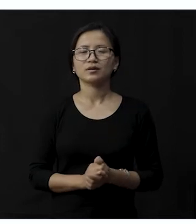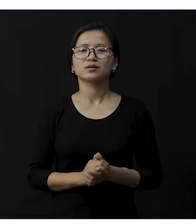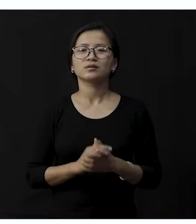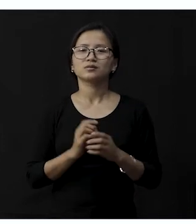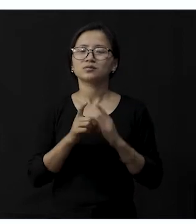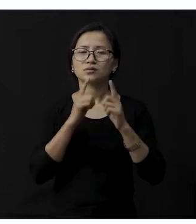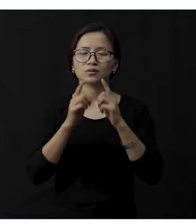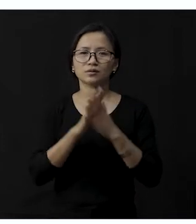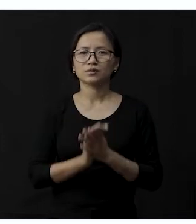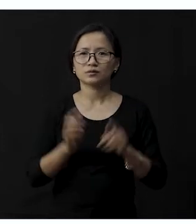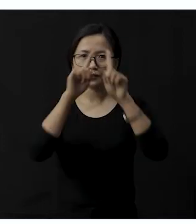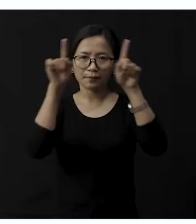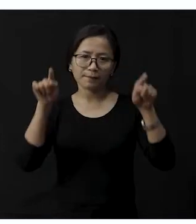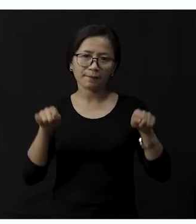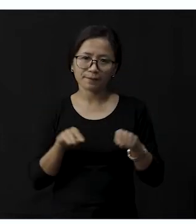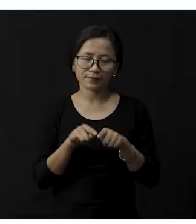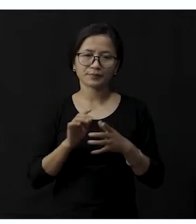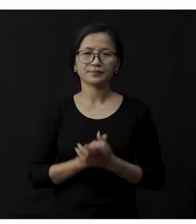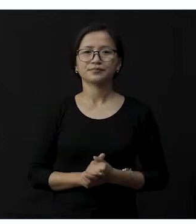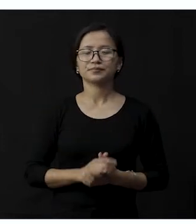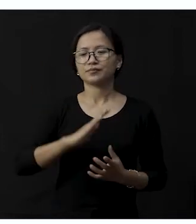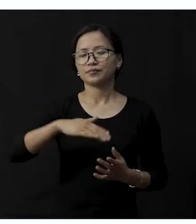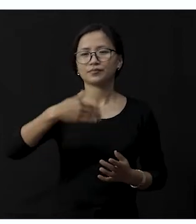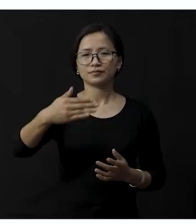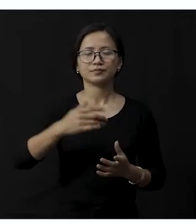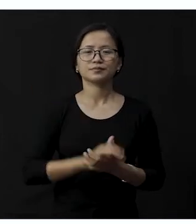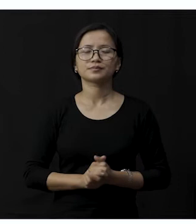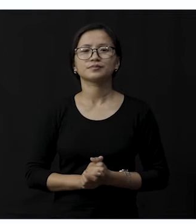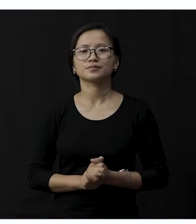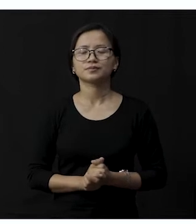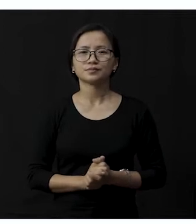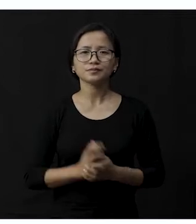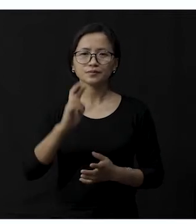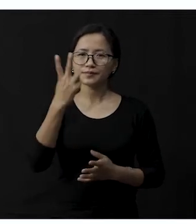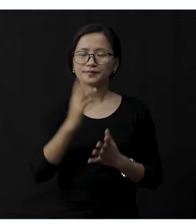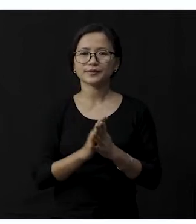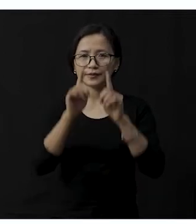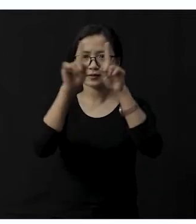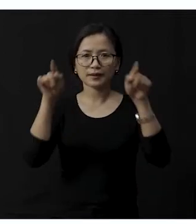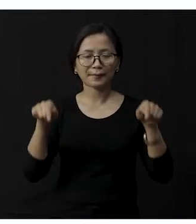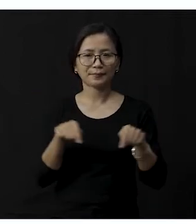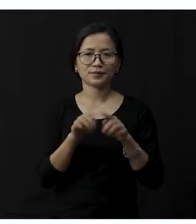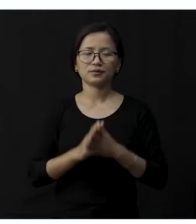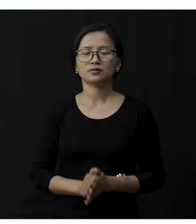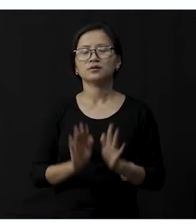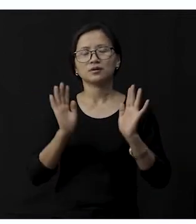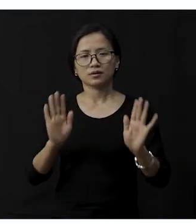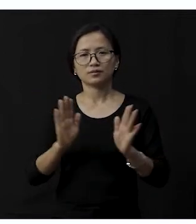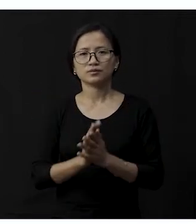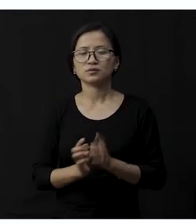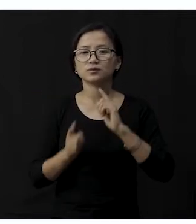picture. Now let's go on to the second picture, and the way I have